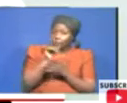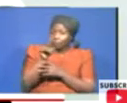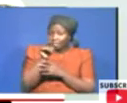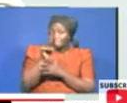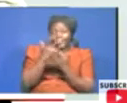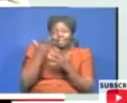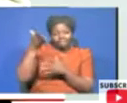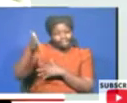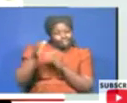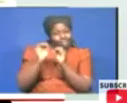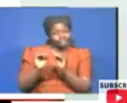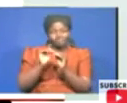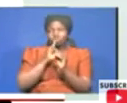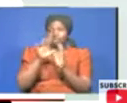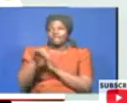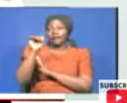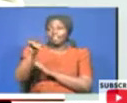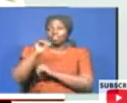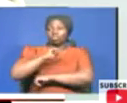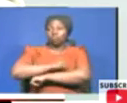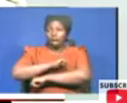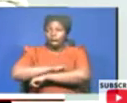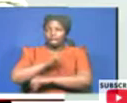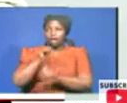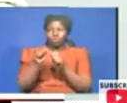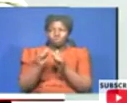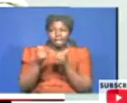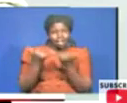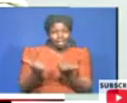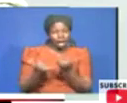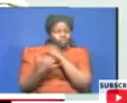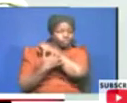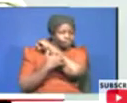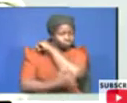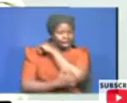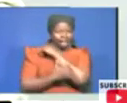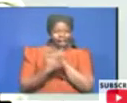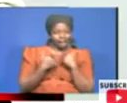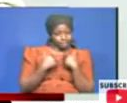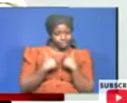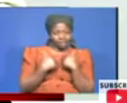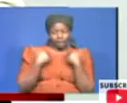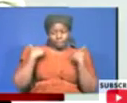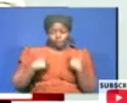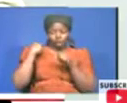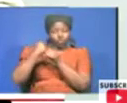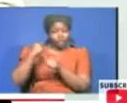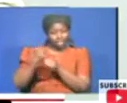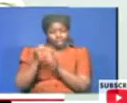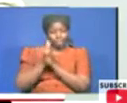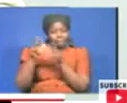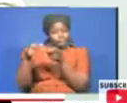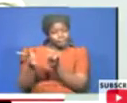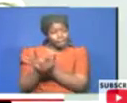So you find these schools which are now disadvantaged, mm-hmm, I have worked in places, I believe up to today, there